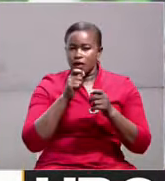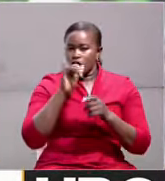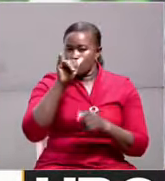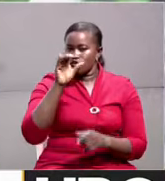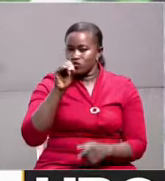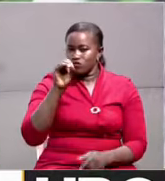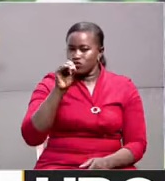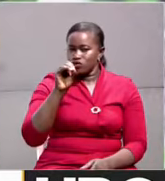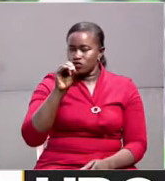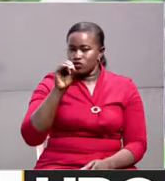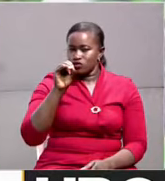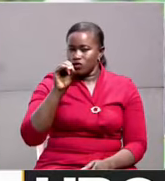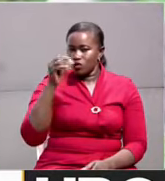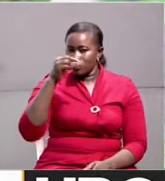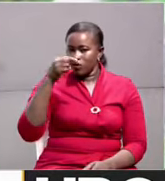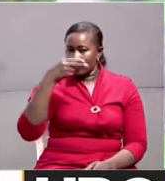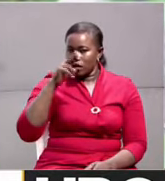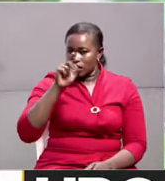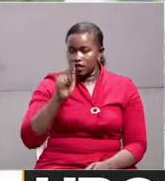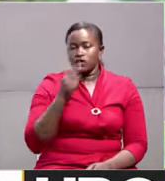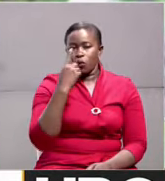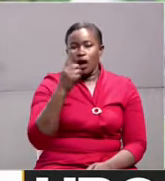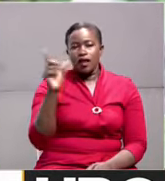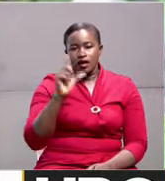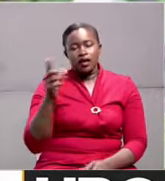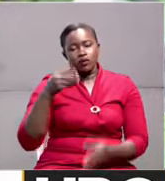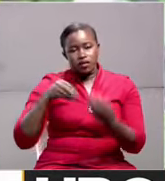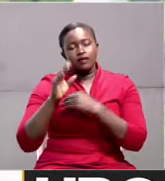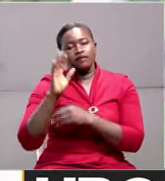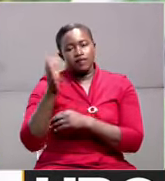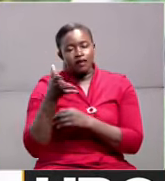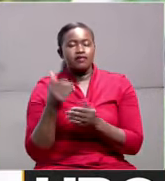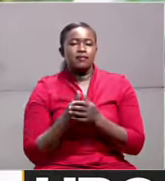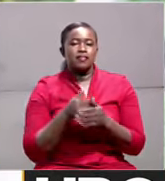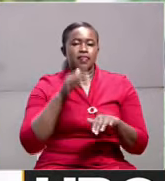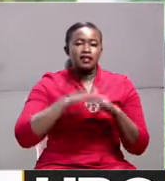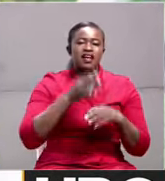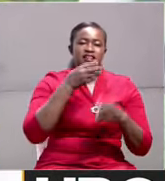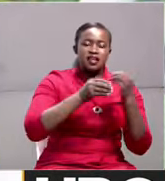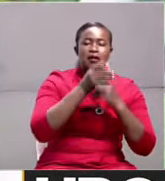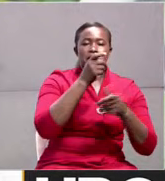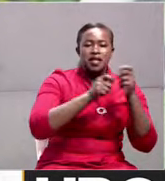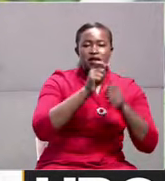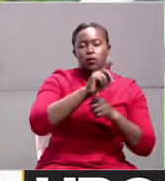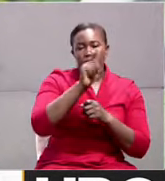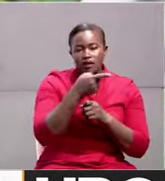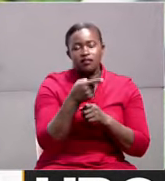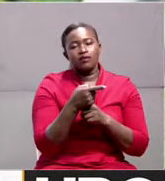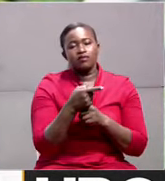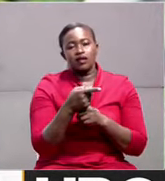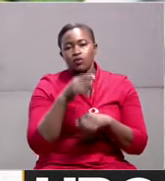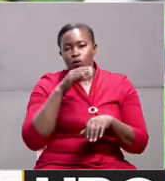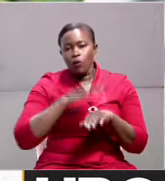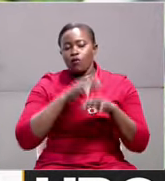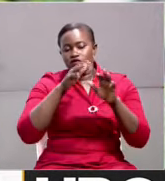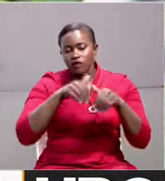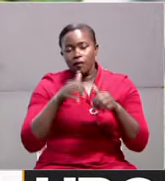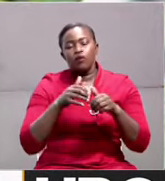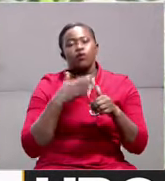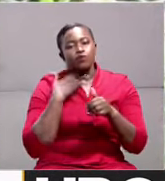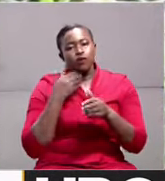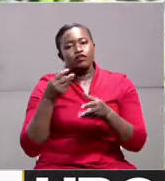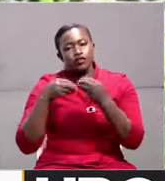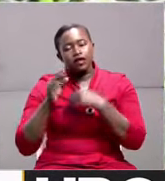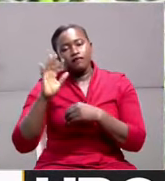yogurt, every 1 liter goes for 5,000. So instead of selling our milk at 1,000 on farm, we are looking at selling it